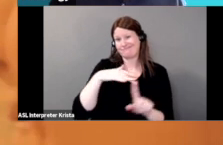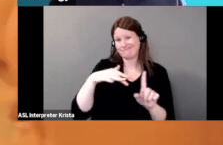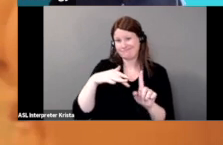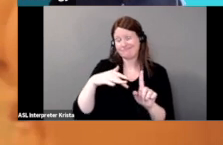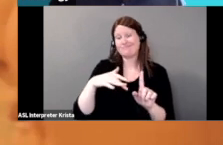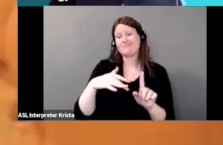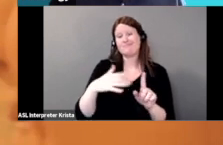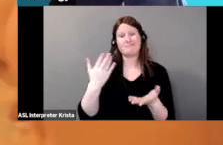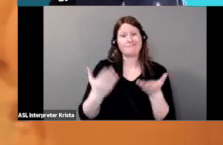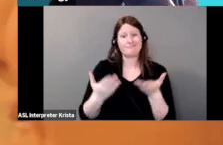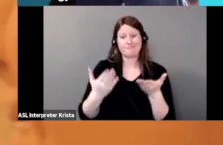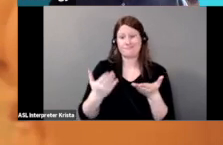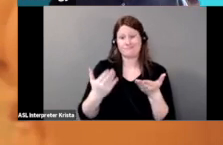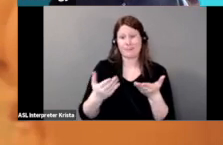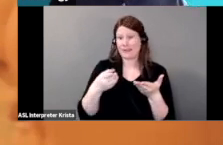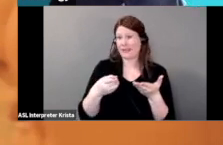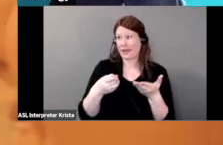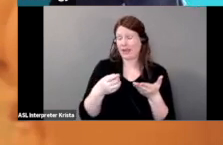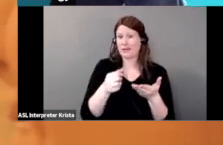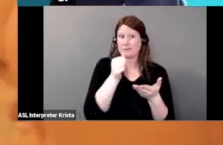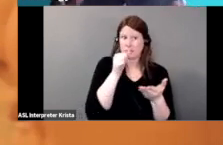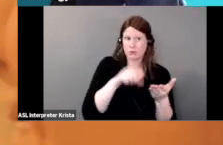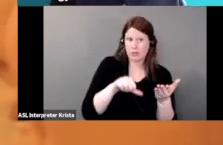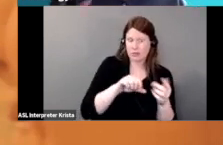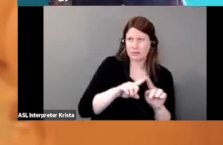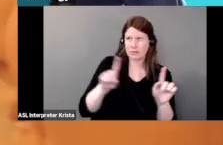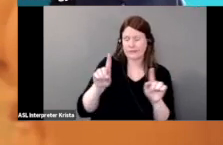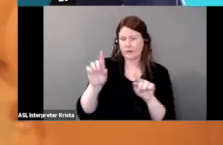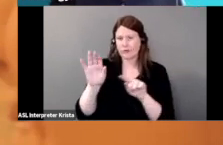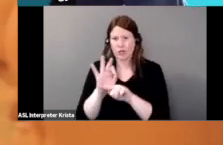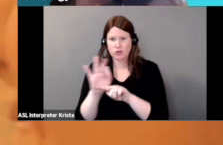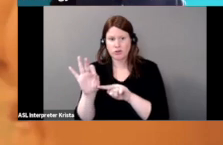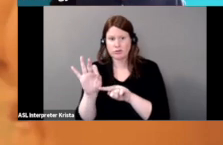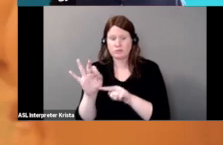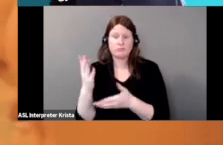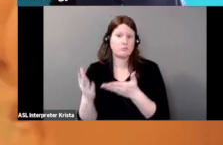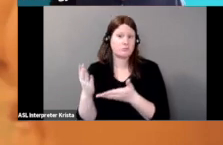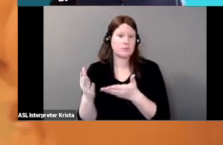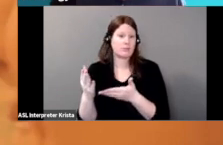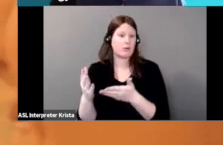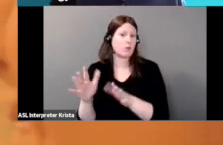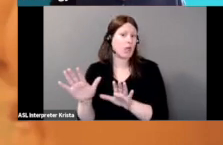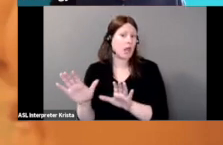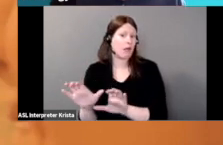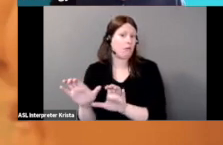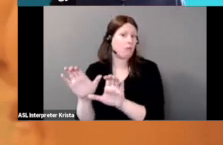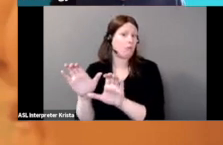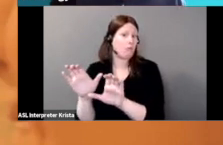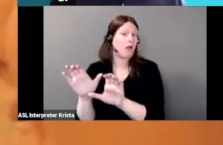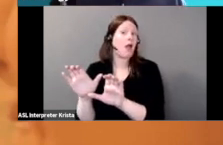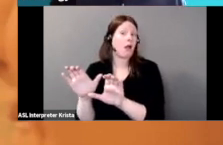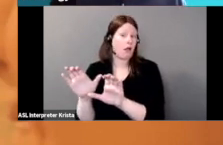very different function, there is the potential for perhaps embellishing it and then actually protecting it with a